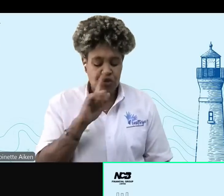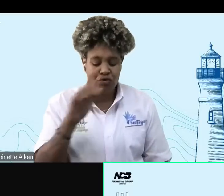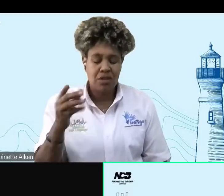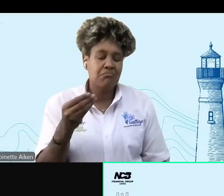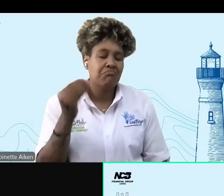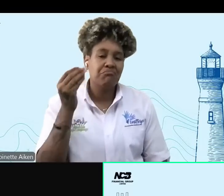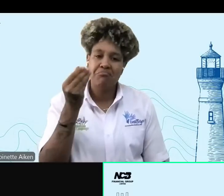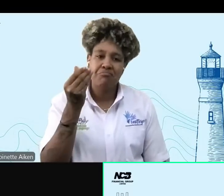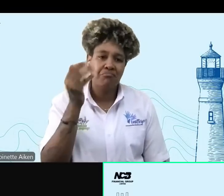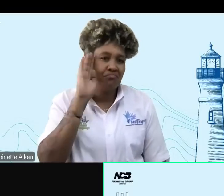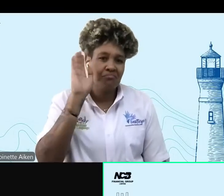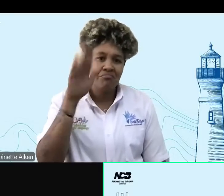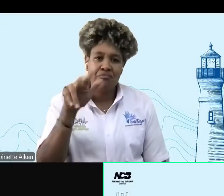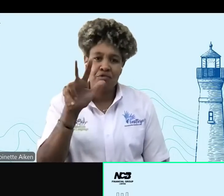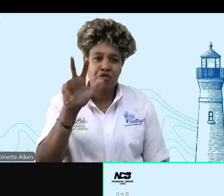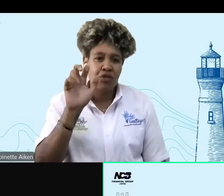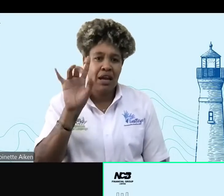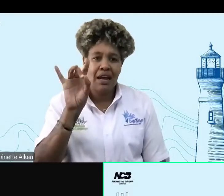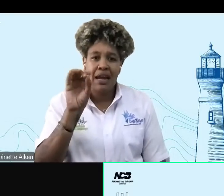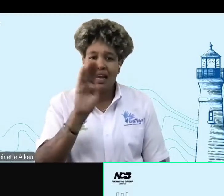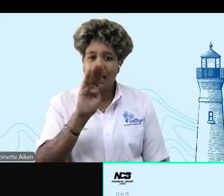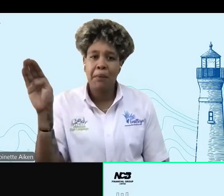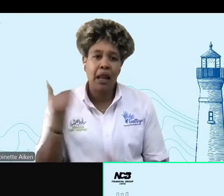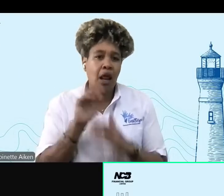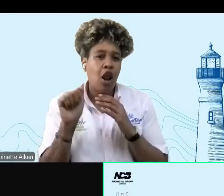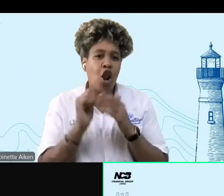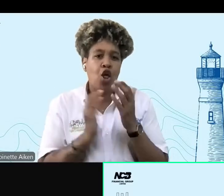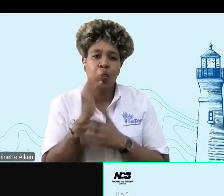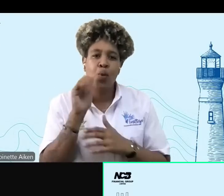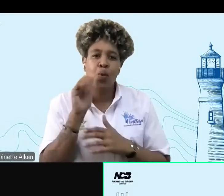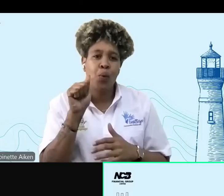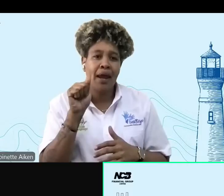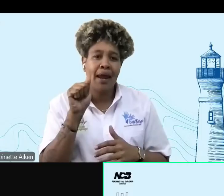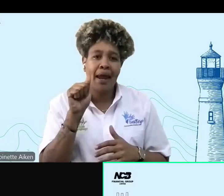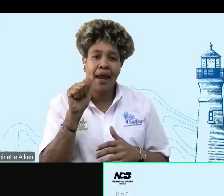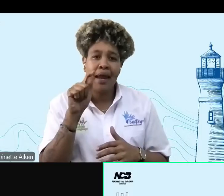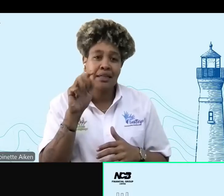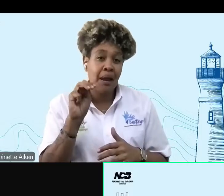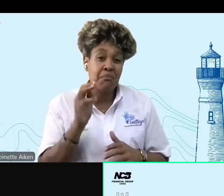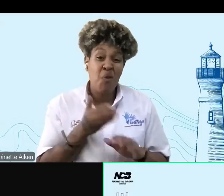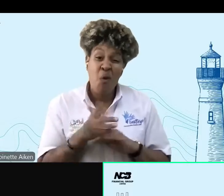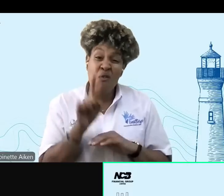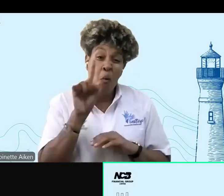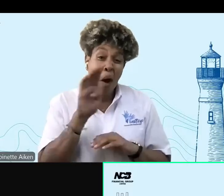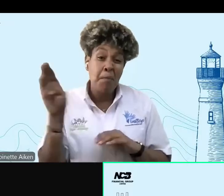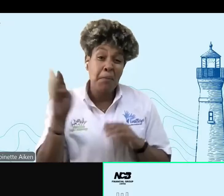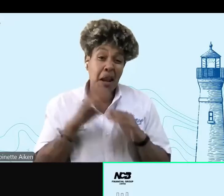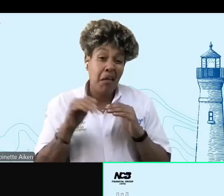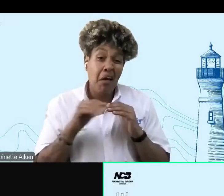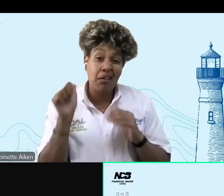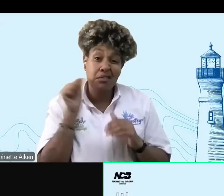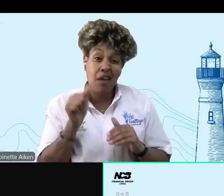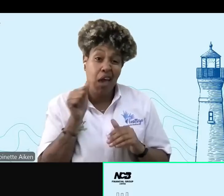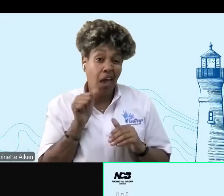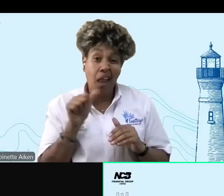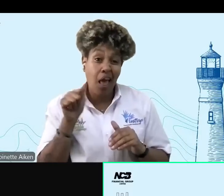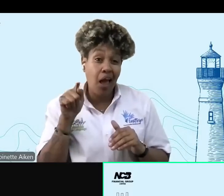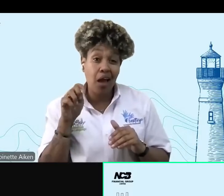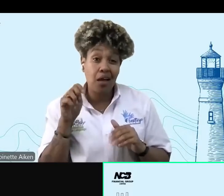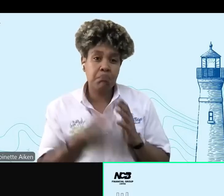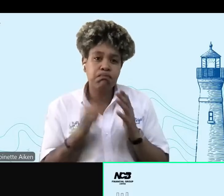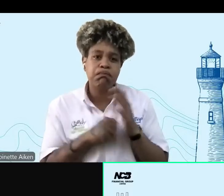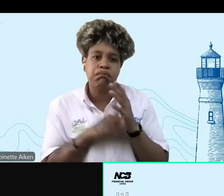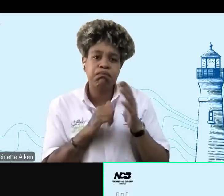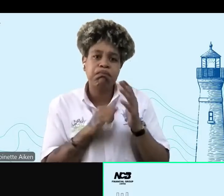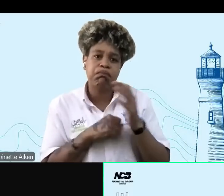over $380 billion, that's over $1 billion a day, out of that fleet to